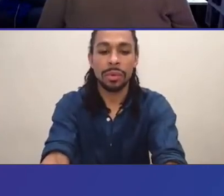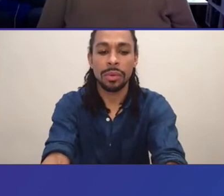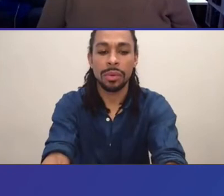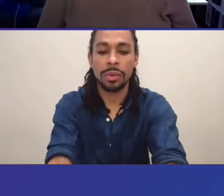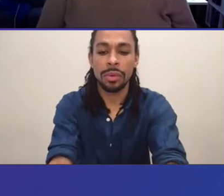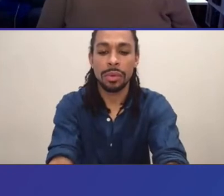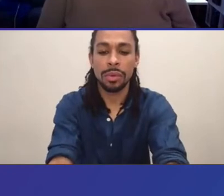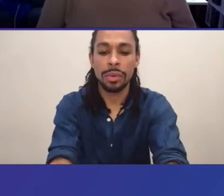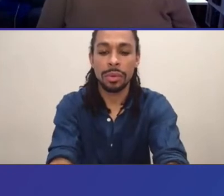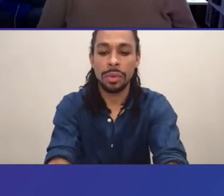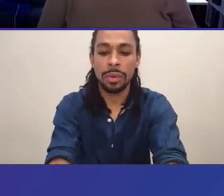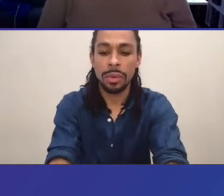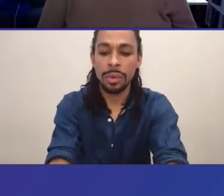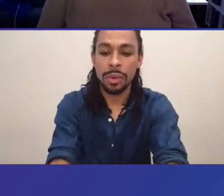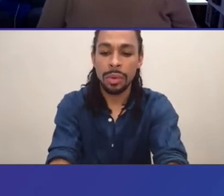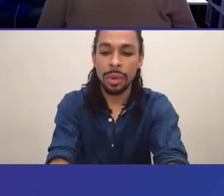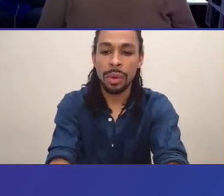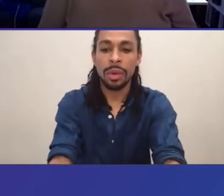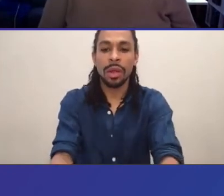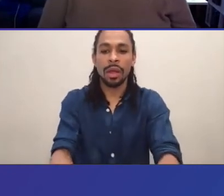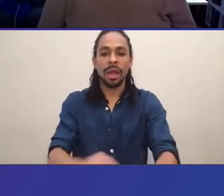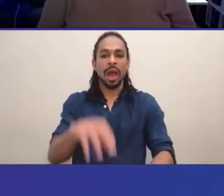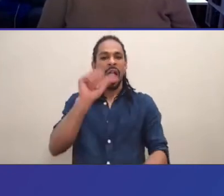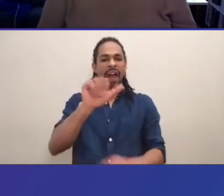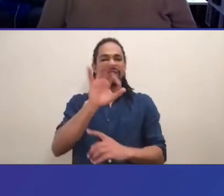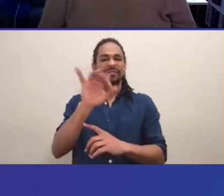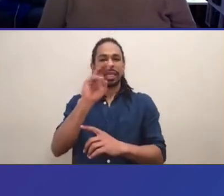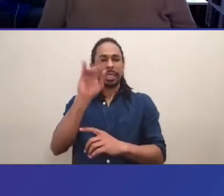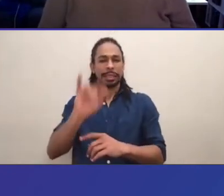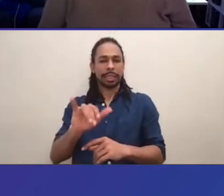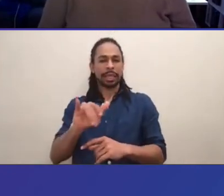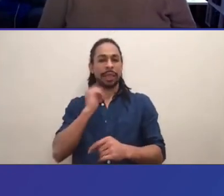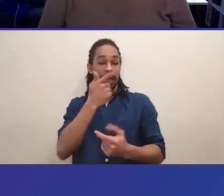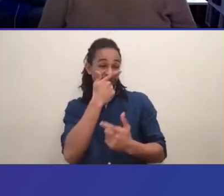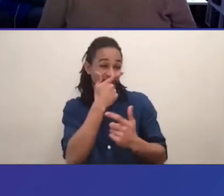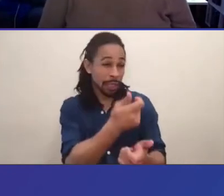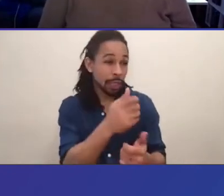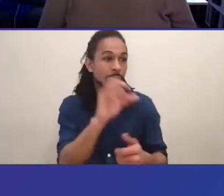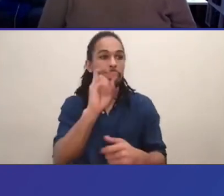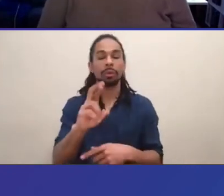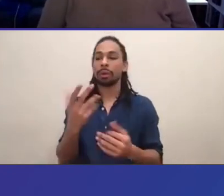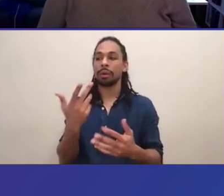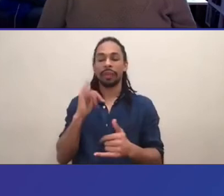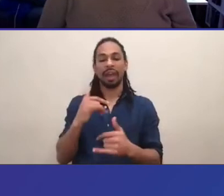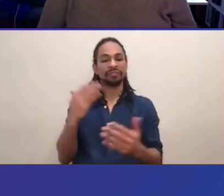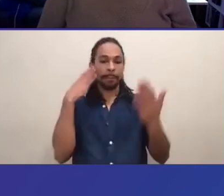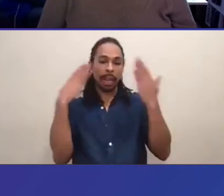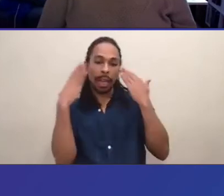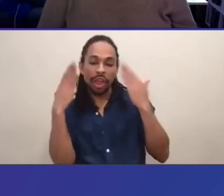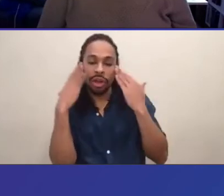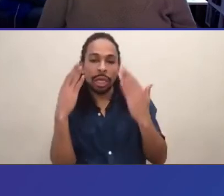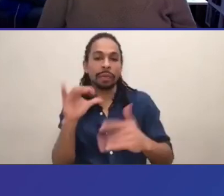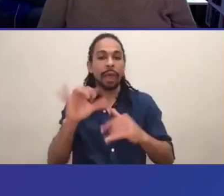thinking about also the word community that has been going on, the kind of familiarity, that kind of